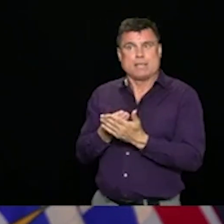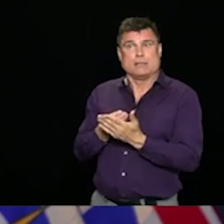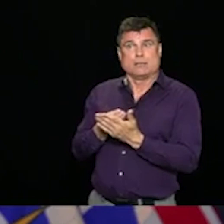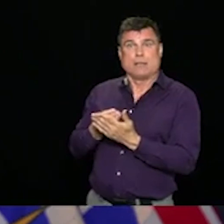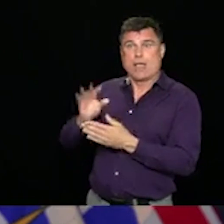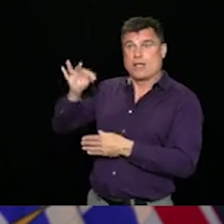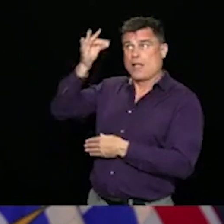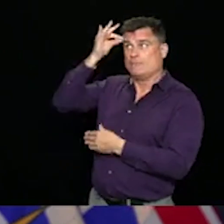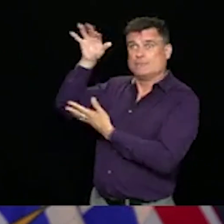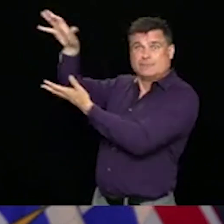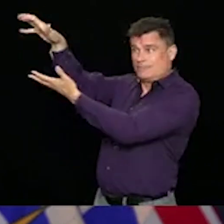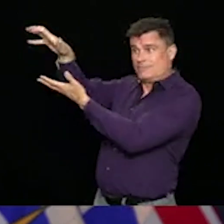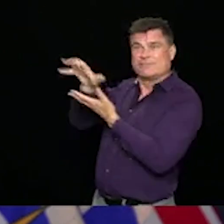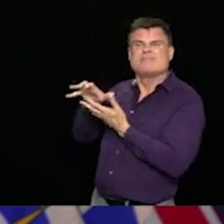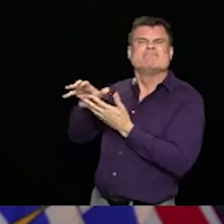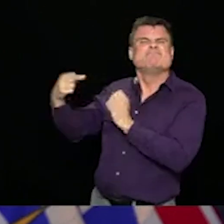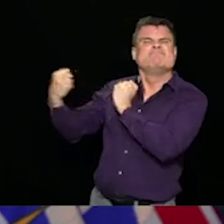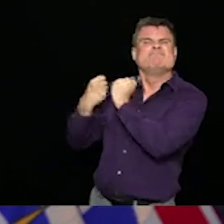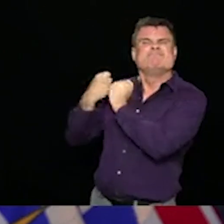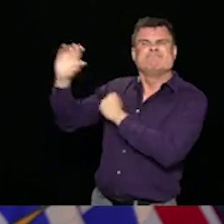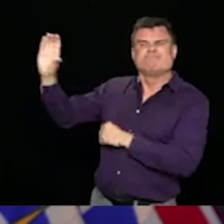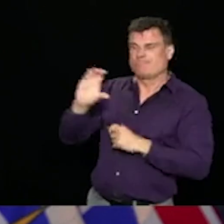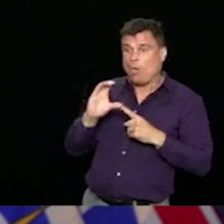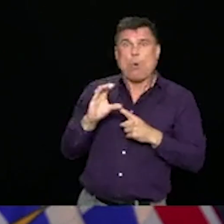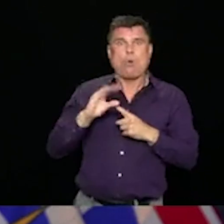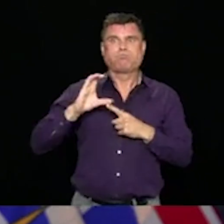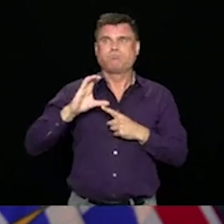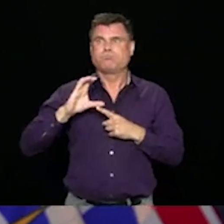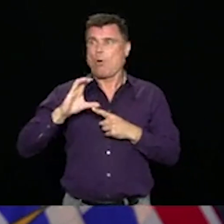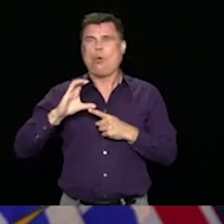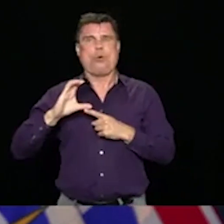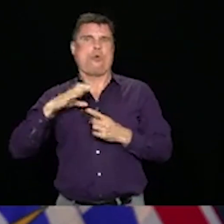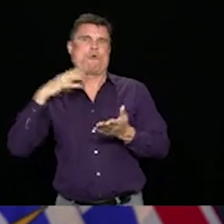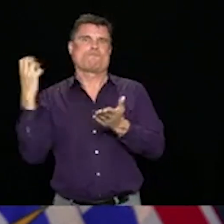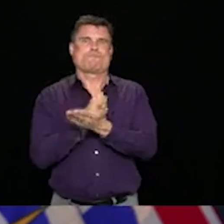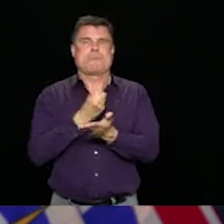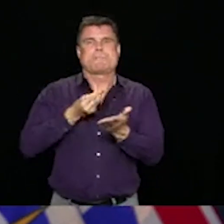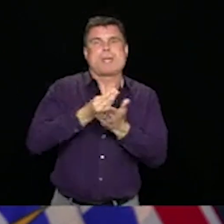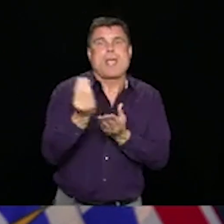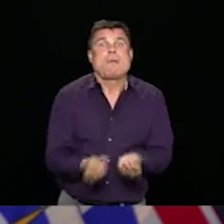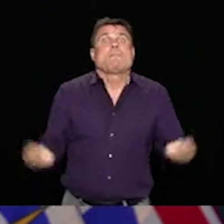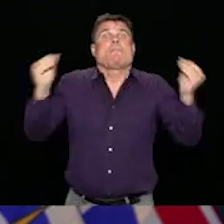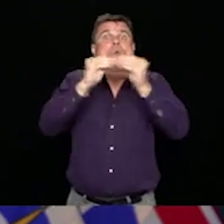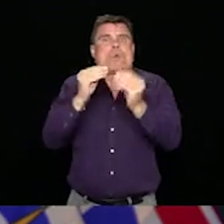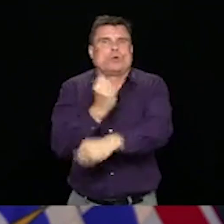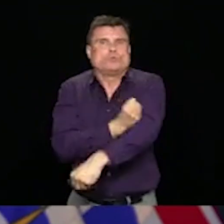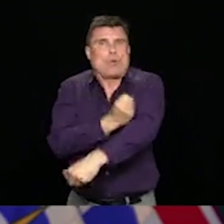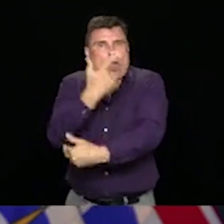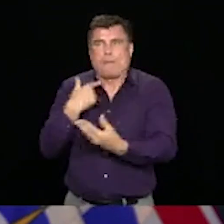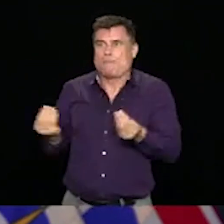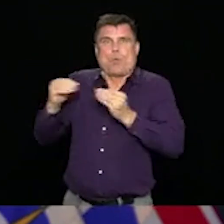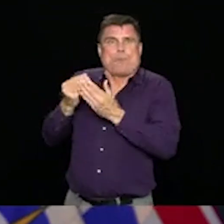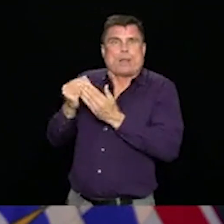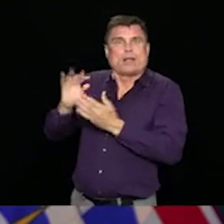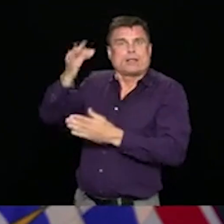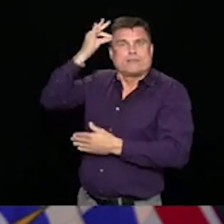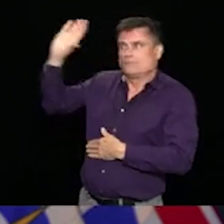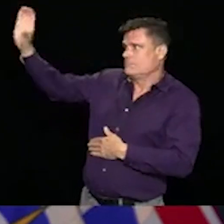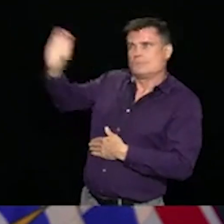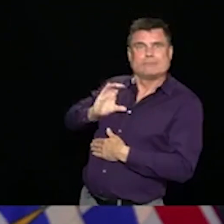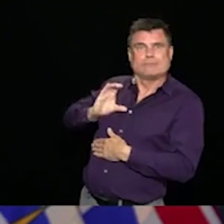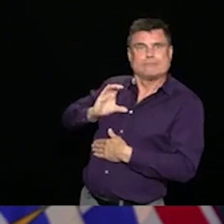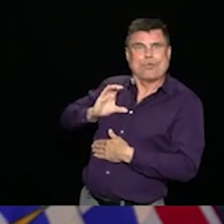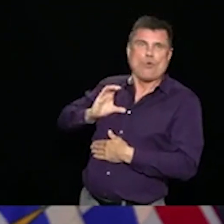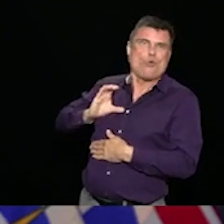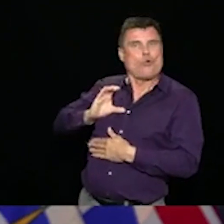are taking advantage of people who are in that position. We also know that, with this increased toxicity, with